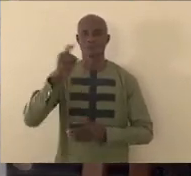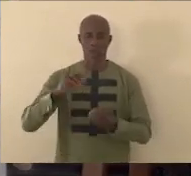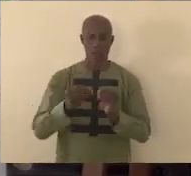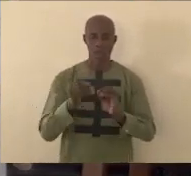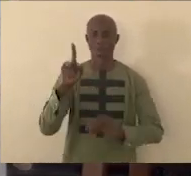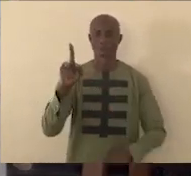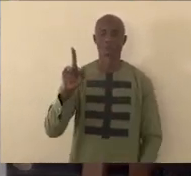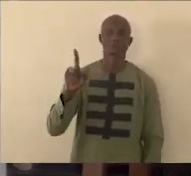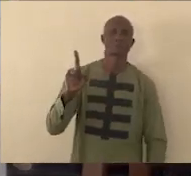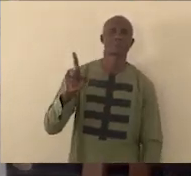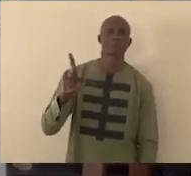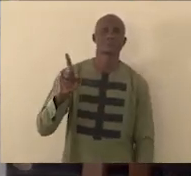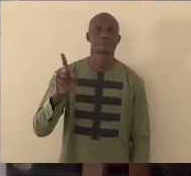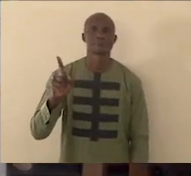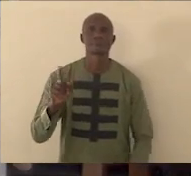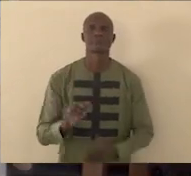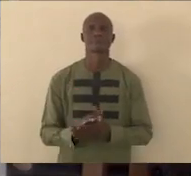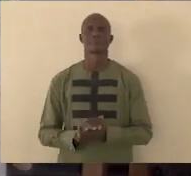Question number